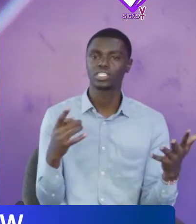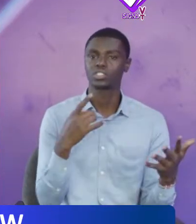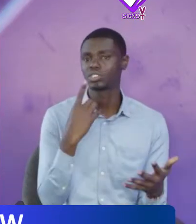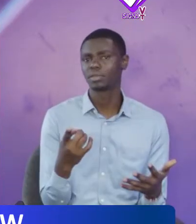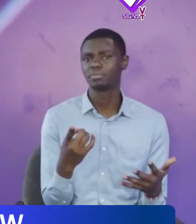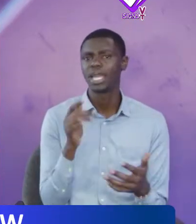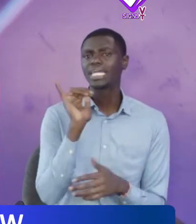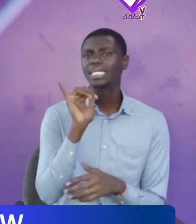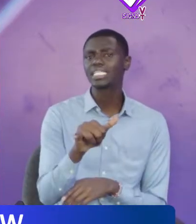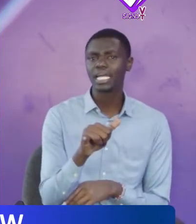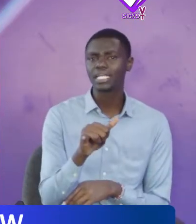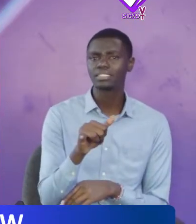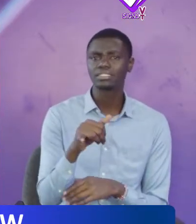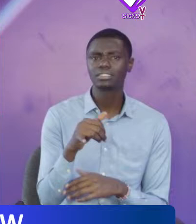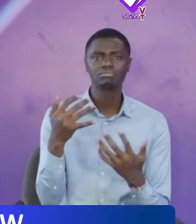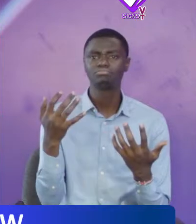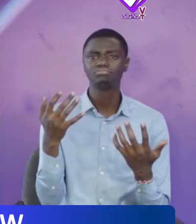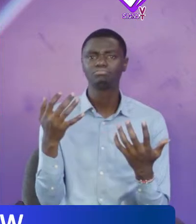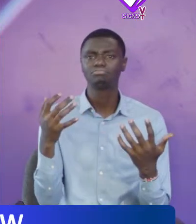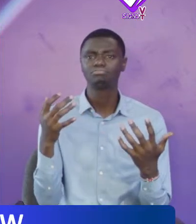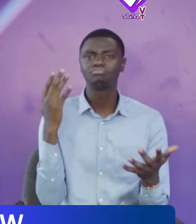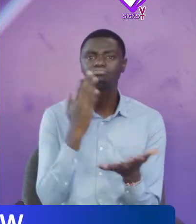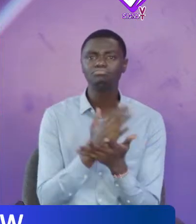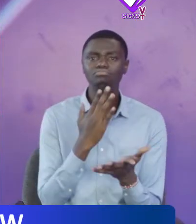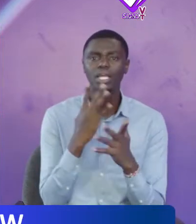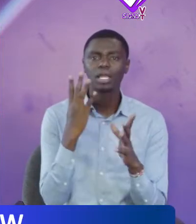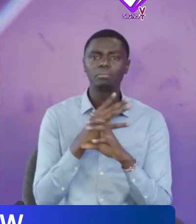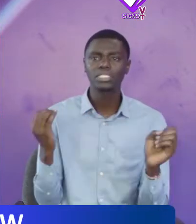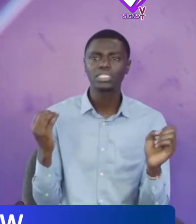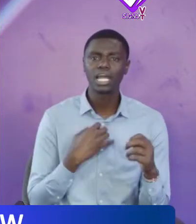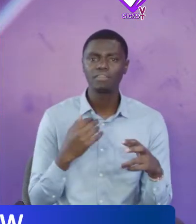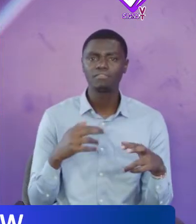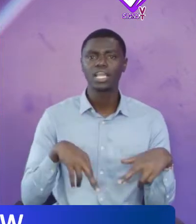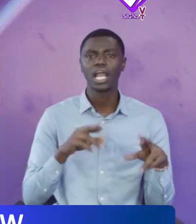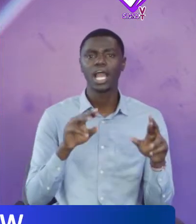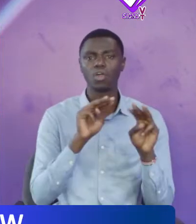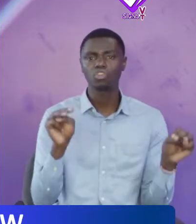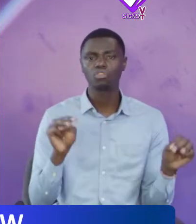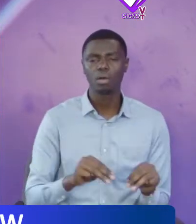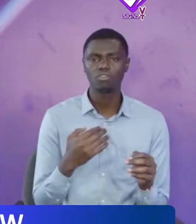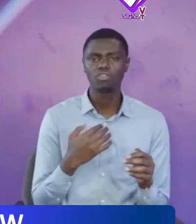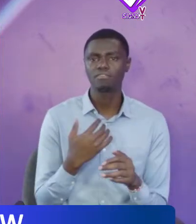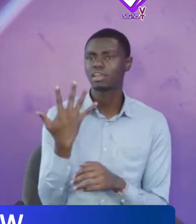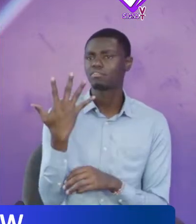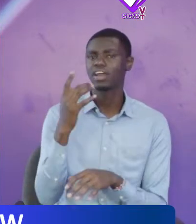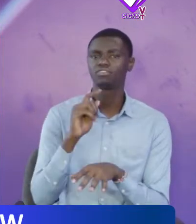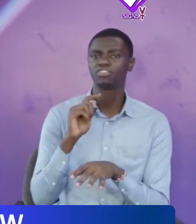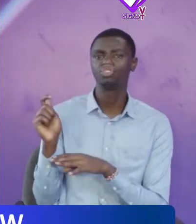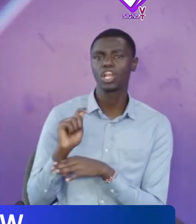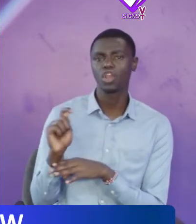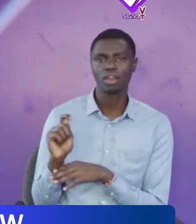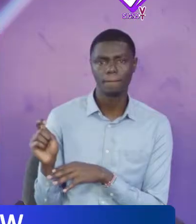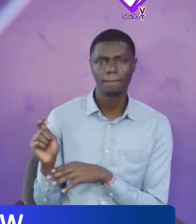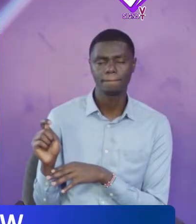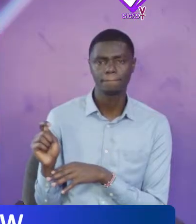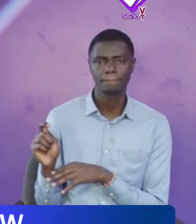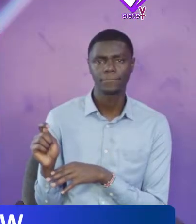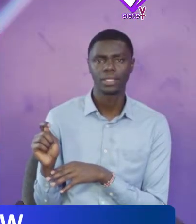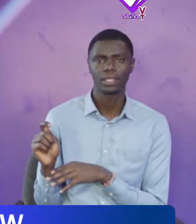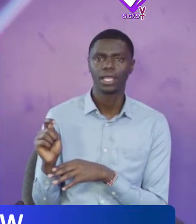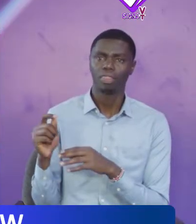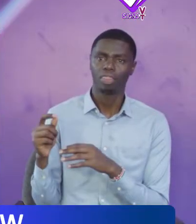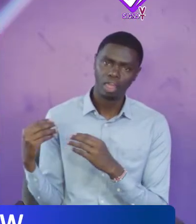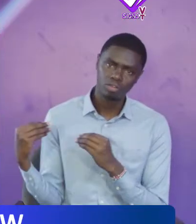is that indeed the president having a roadmap of about 5 trillion Kenyan shillings and taking us